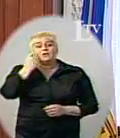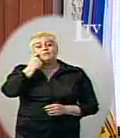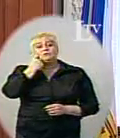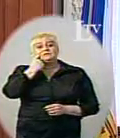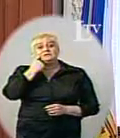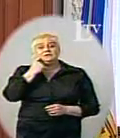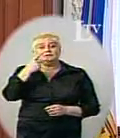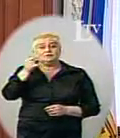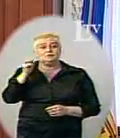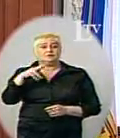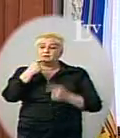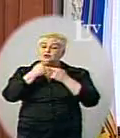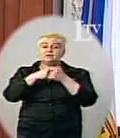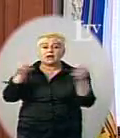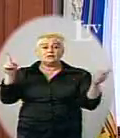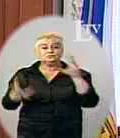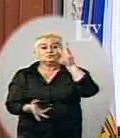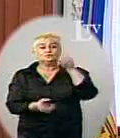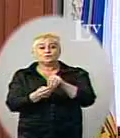announced